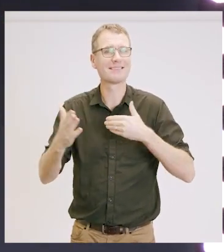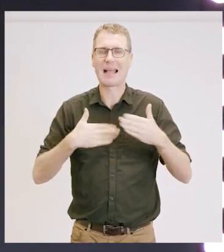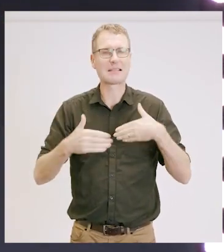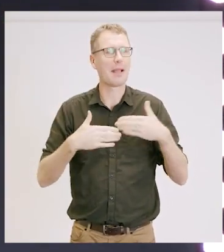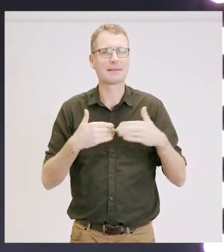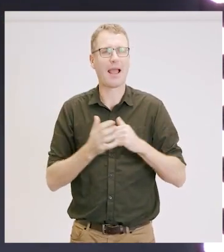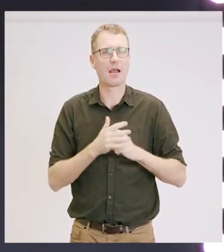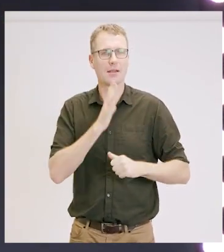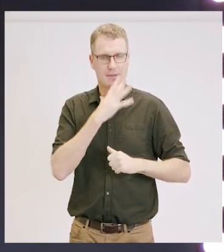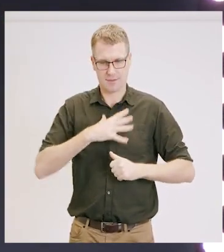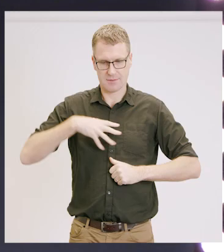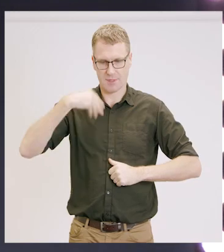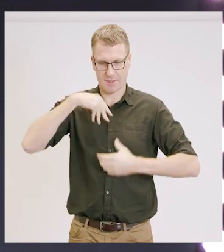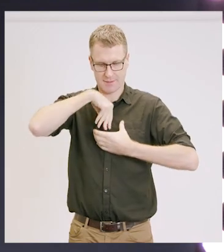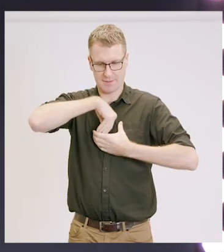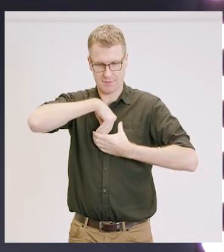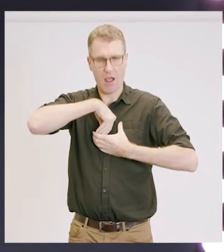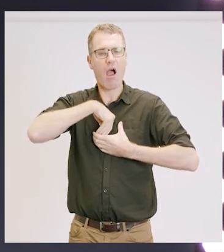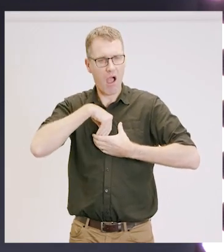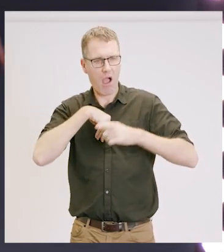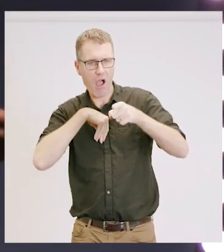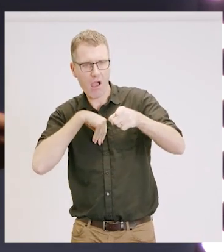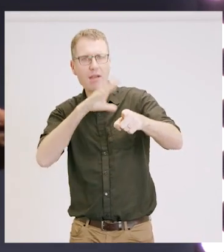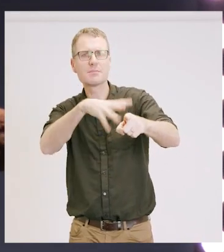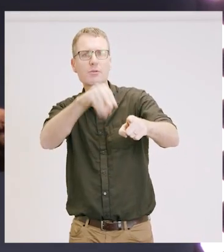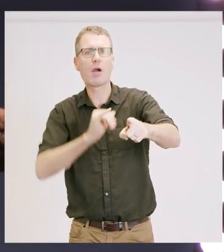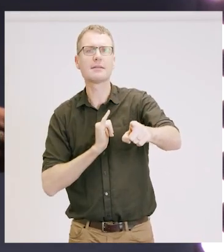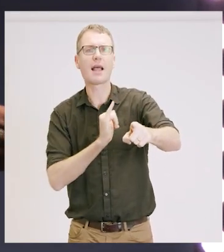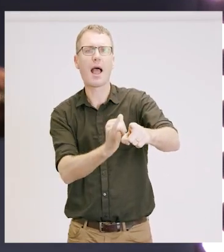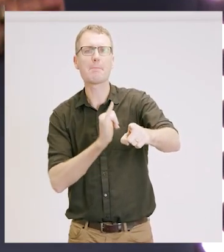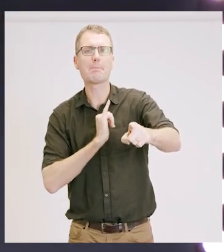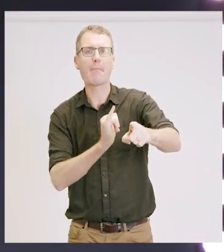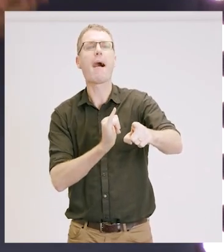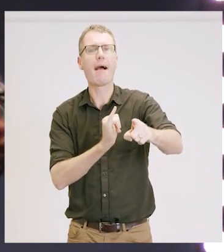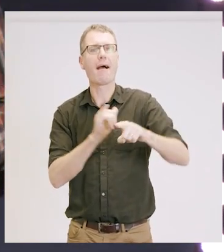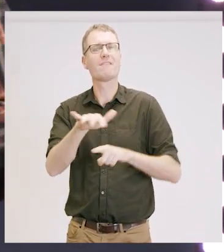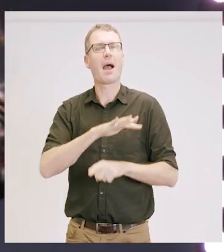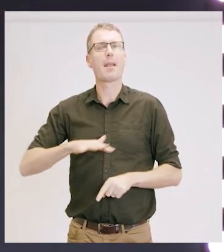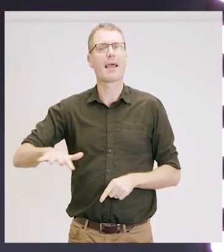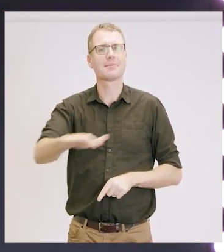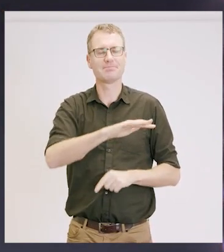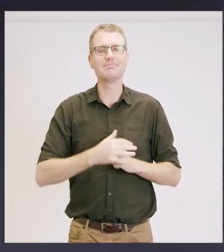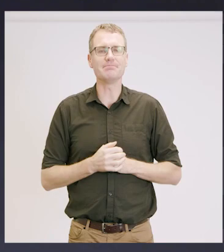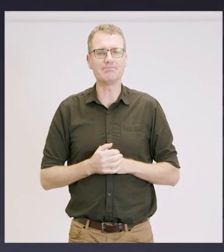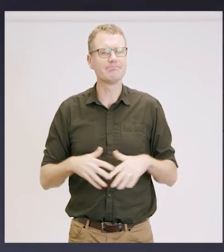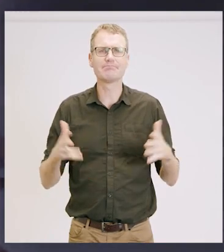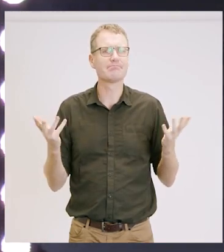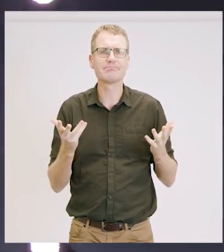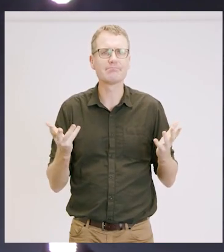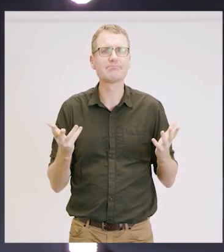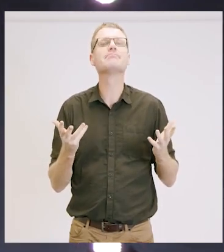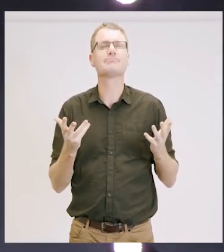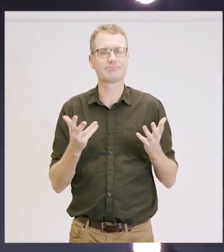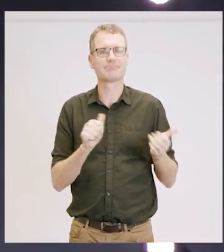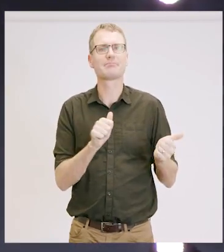they speak, the Spirit in me recognizes the Spirit in them, and we know that we are family.